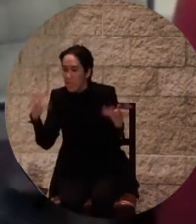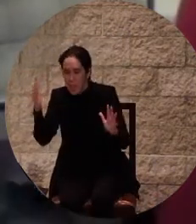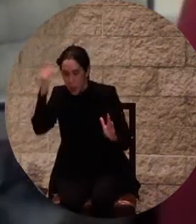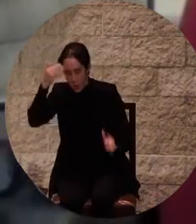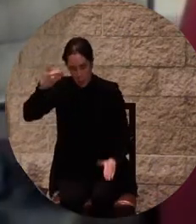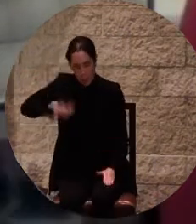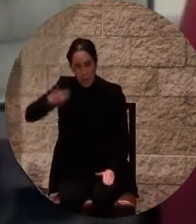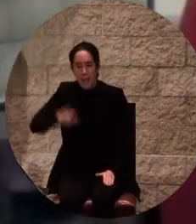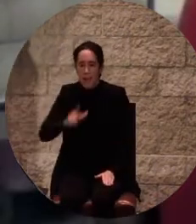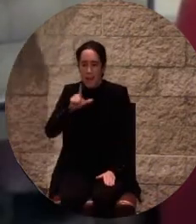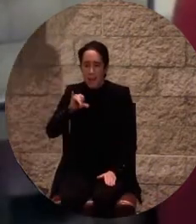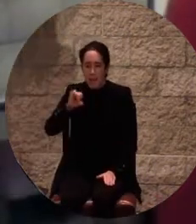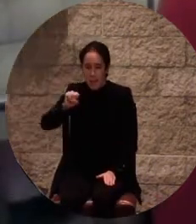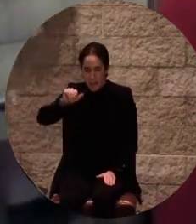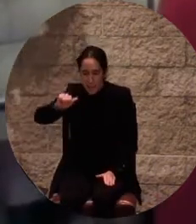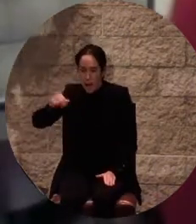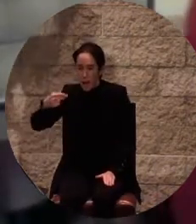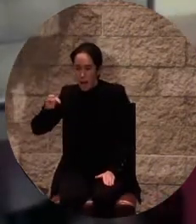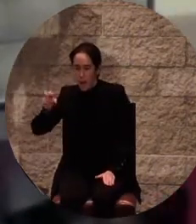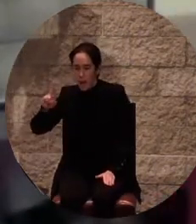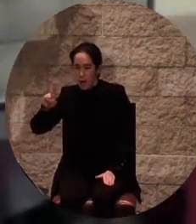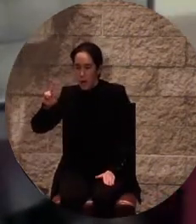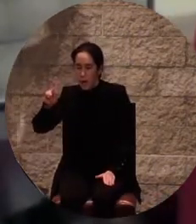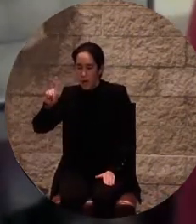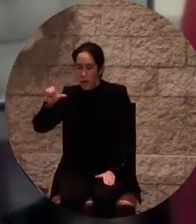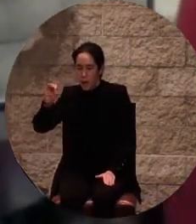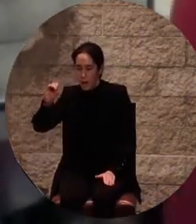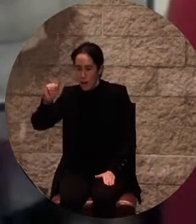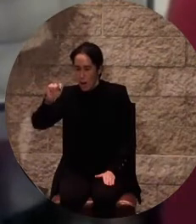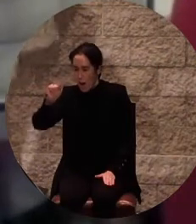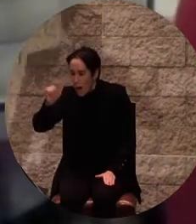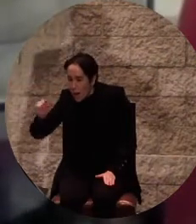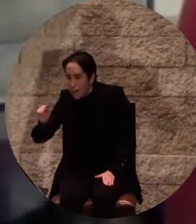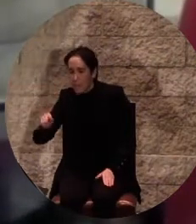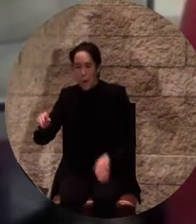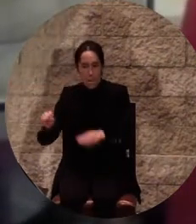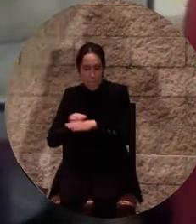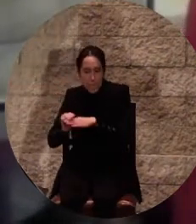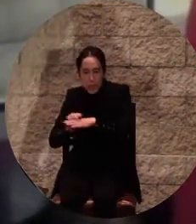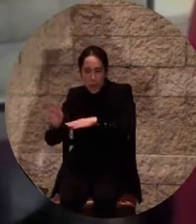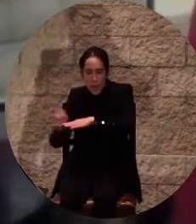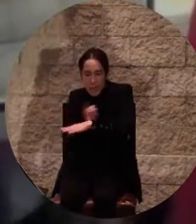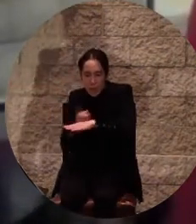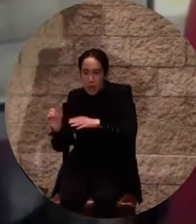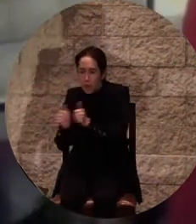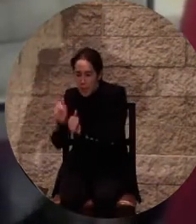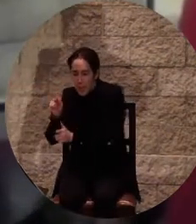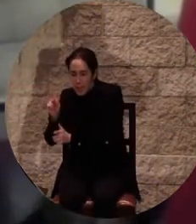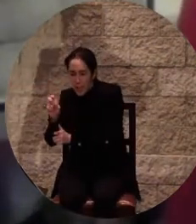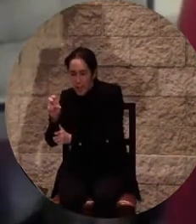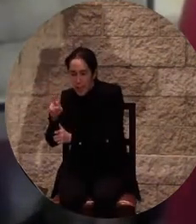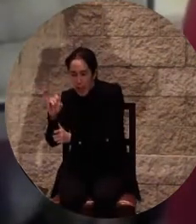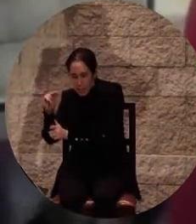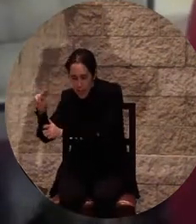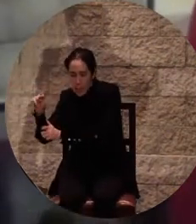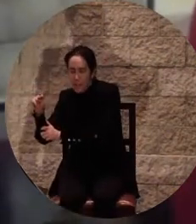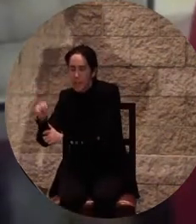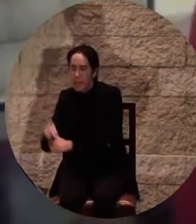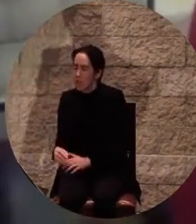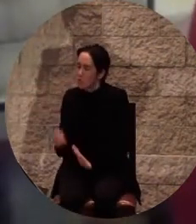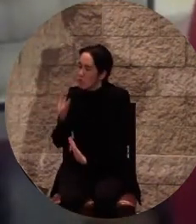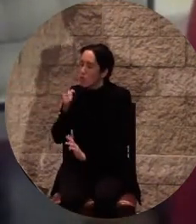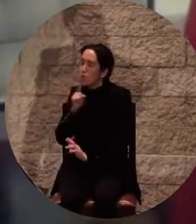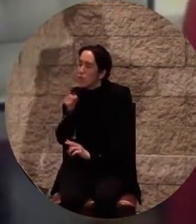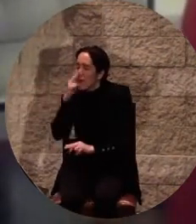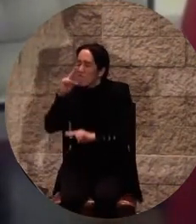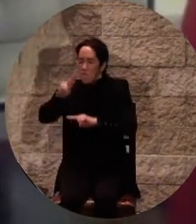I'm the ministerial intern, along with Kevin Hudala. We're having so much fun being here at Unity, especially during